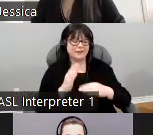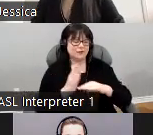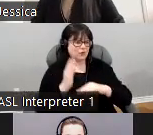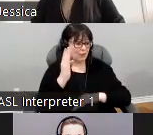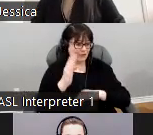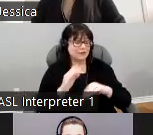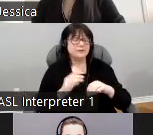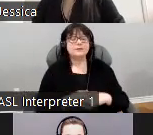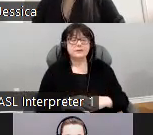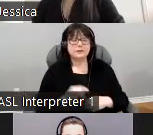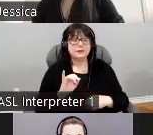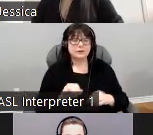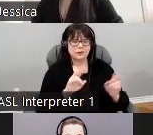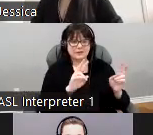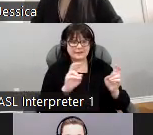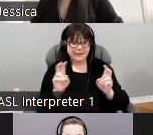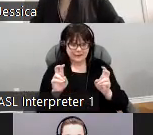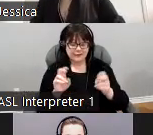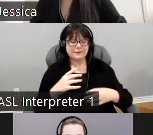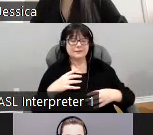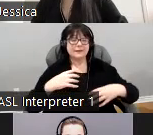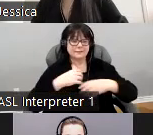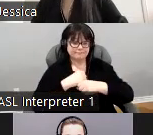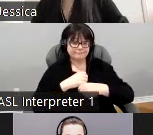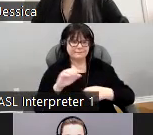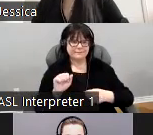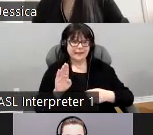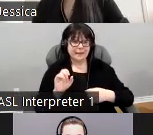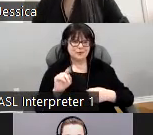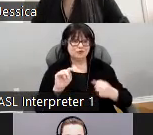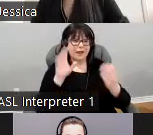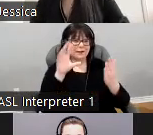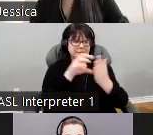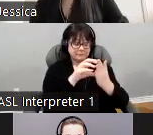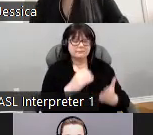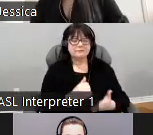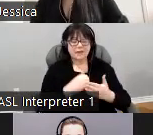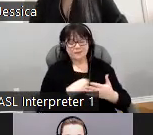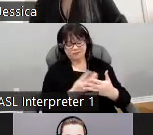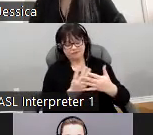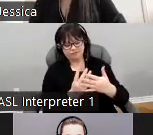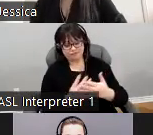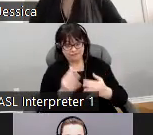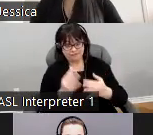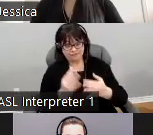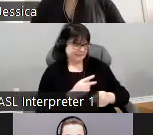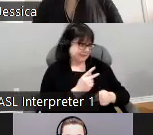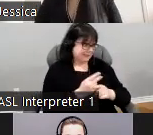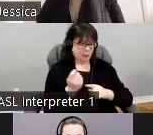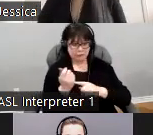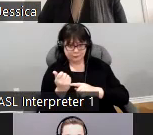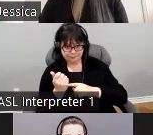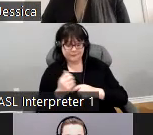abstracts were initially screened based on some pre-established inclusion and exclusion criteria. So for